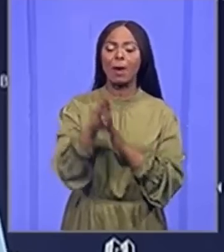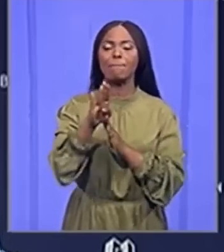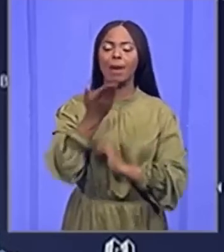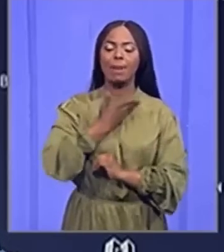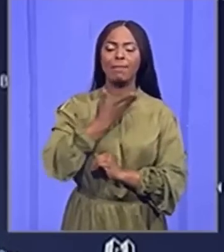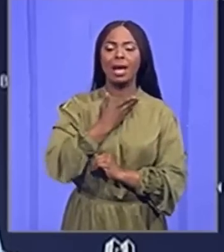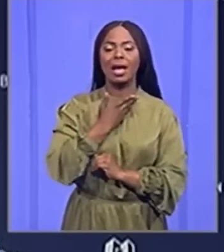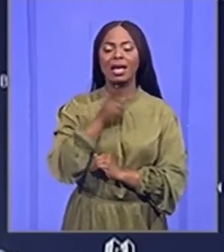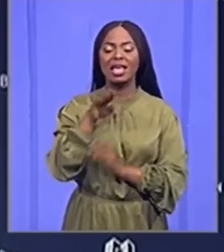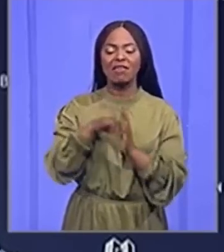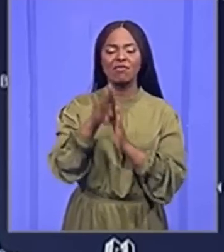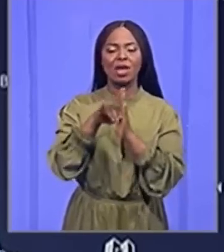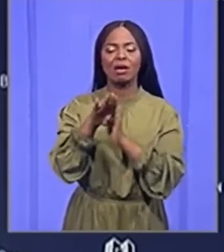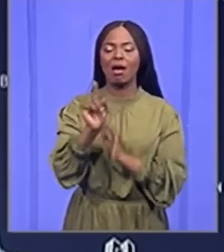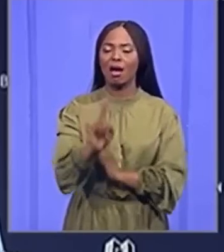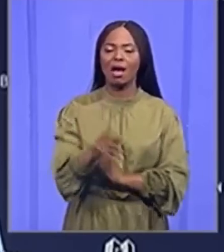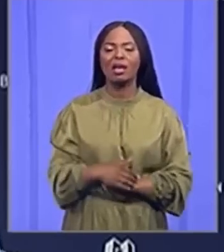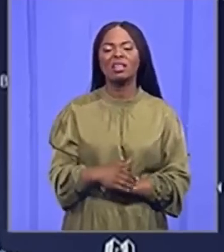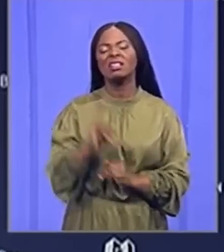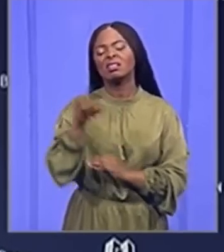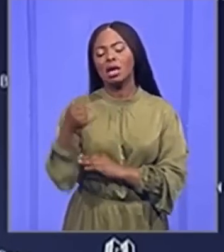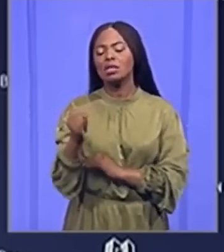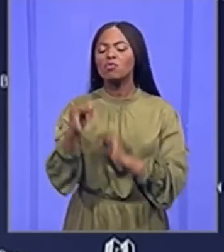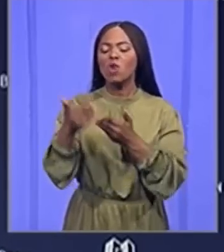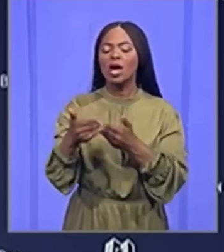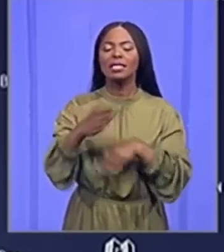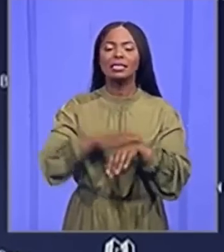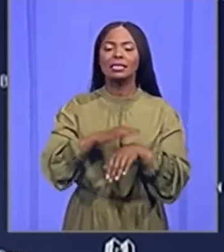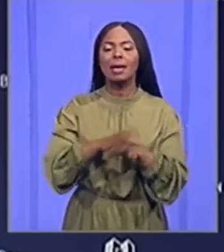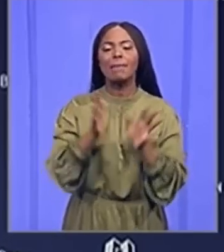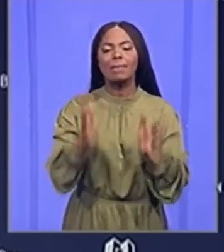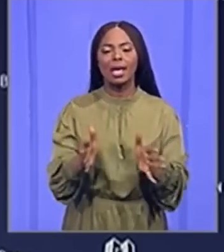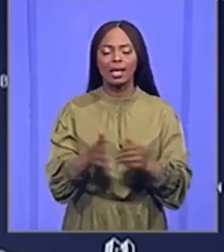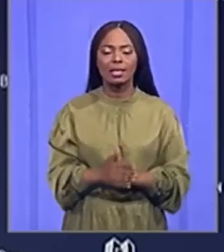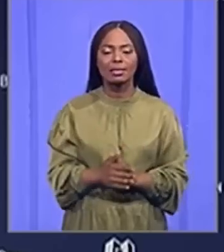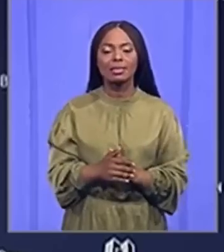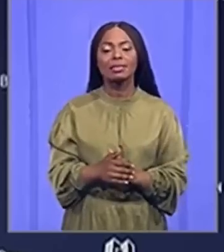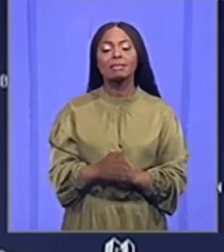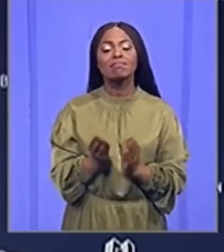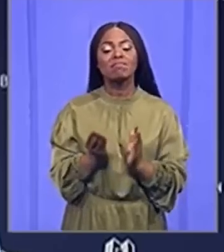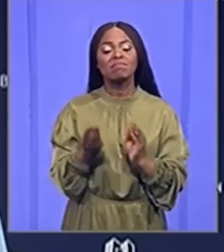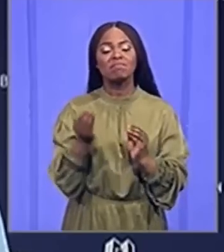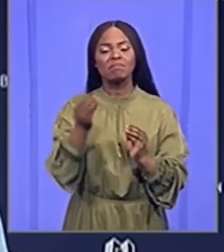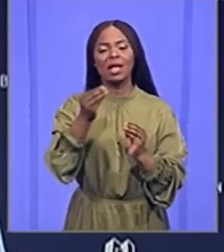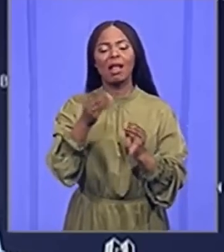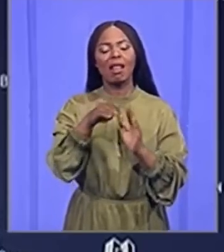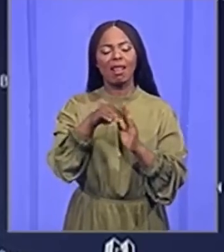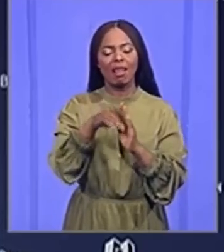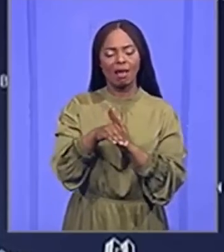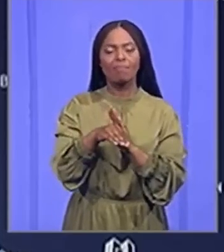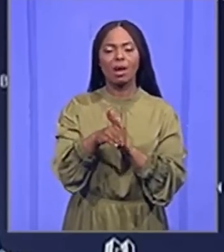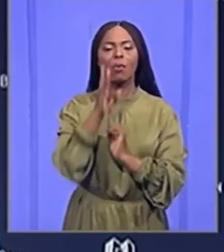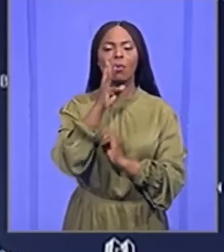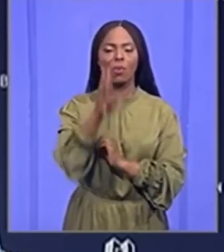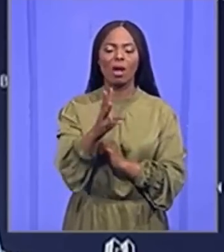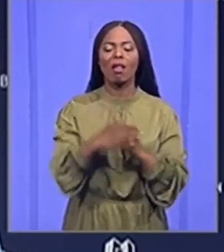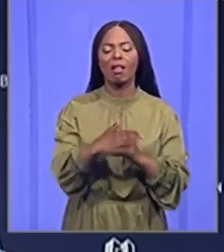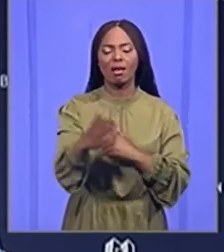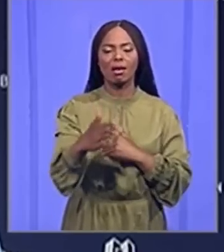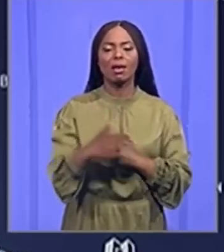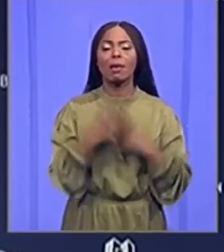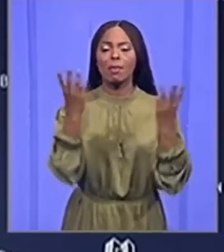ke sephetho sa nakwana gomme go ya pele kelo ya tswala e santše e tlo ba tlase mo e le gore